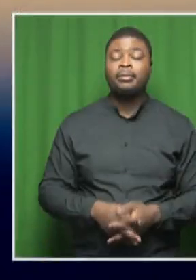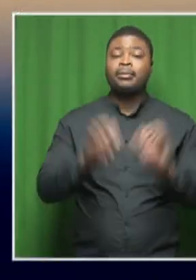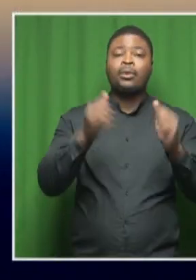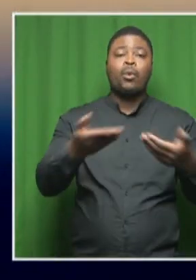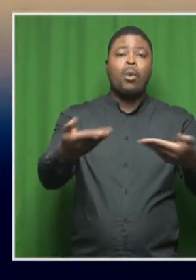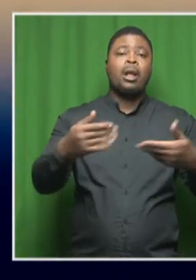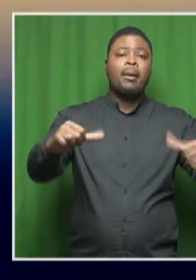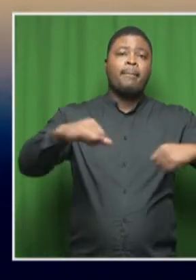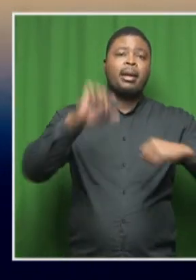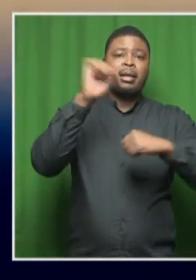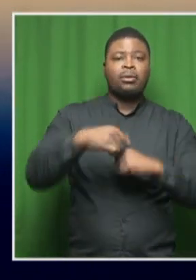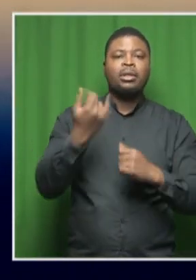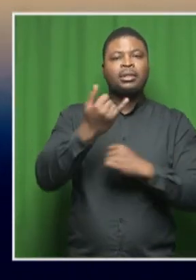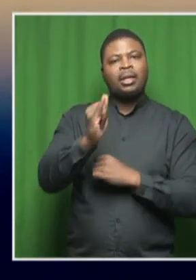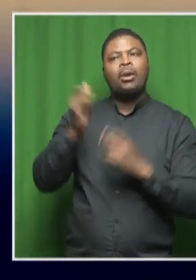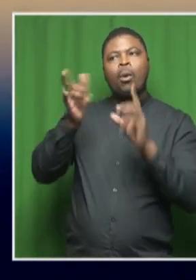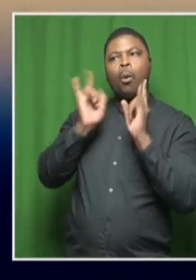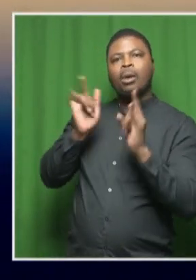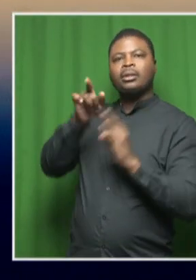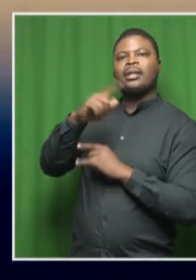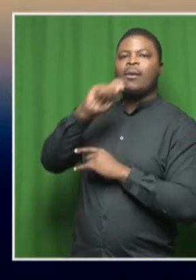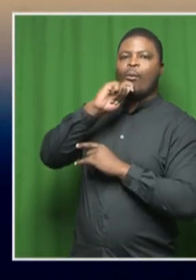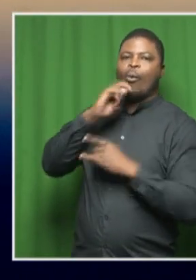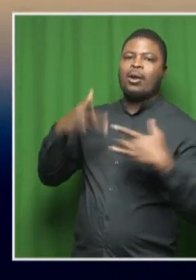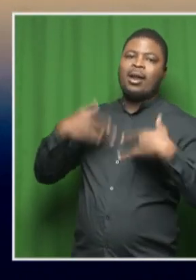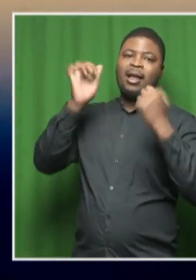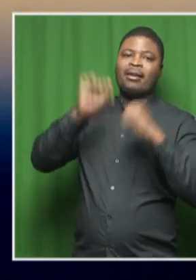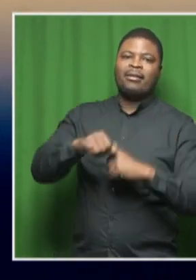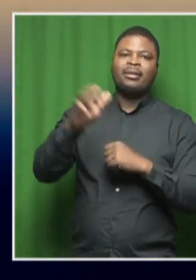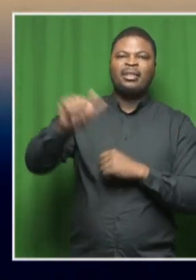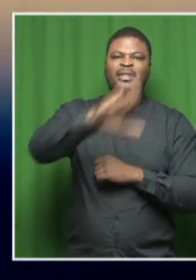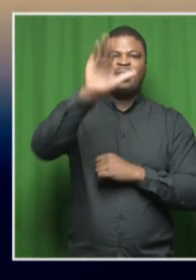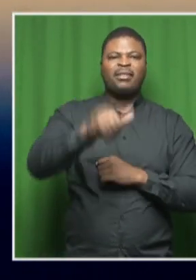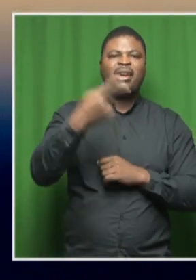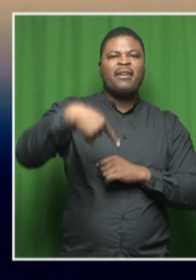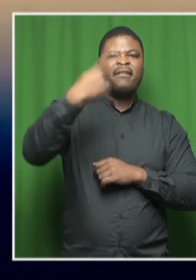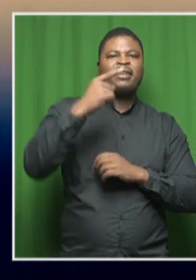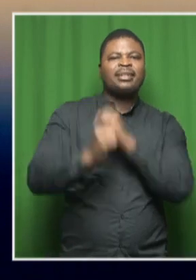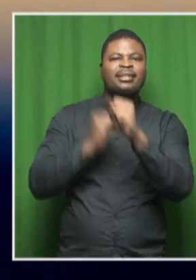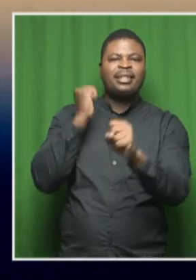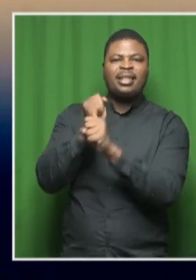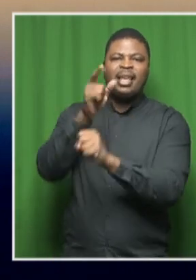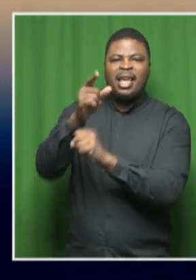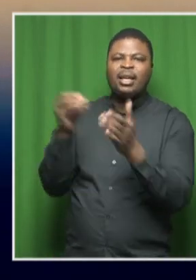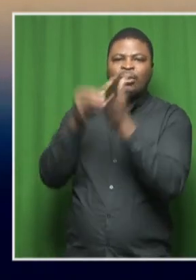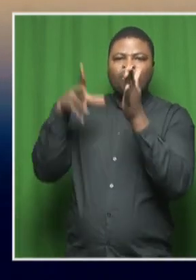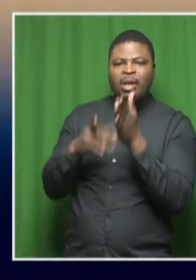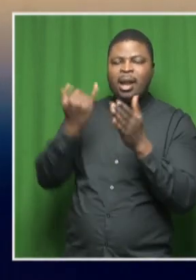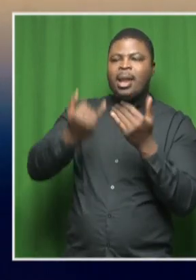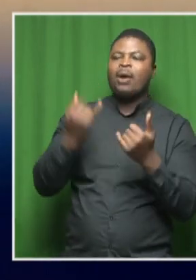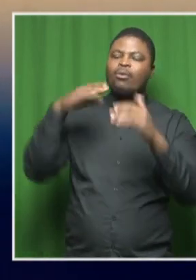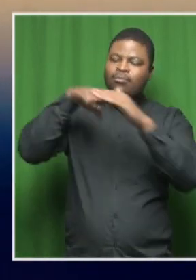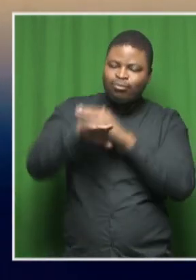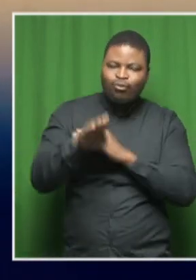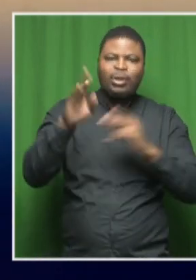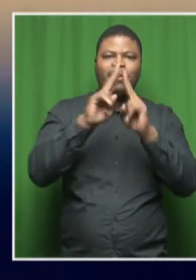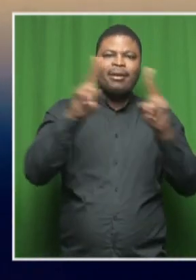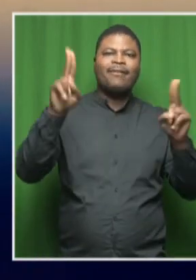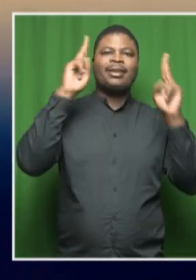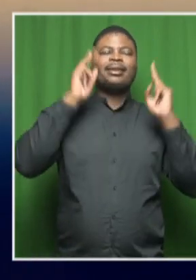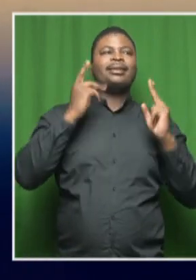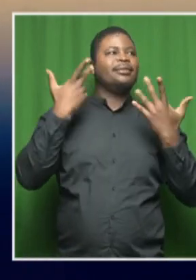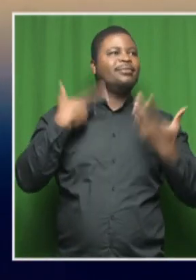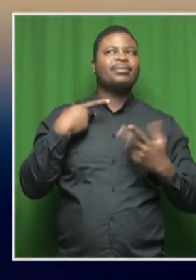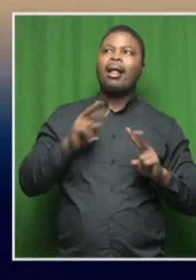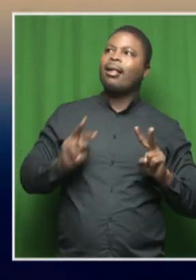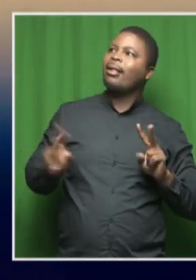Welcome back. You're still watching Morning Live now. With South Africa's first-year students now starting to settle into university life, many will still